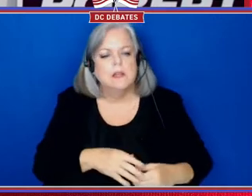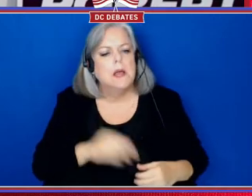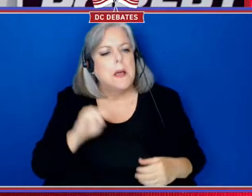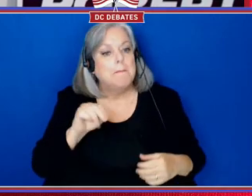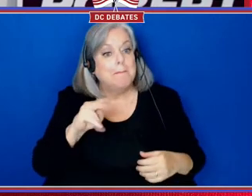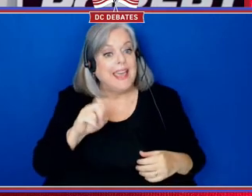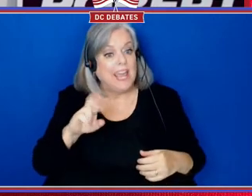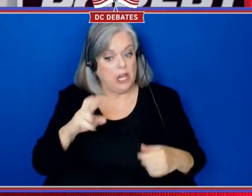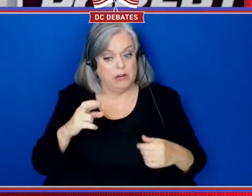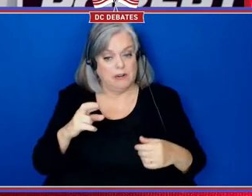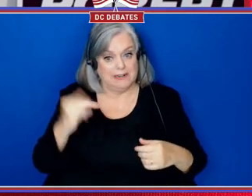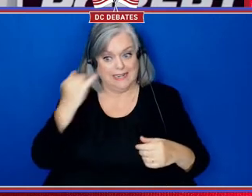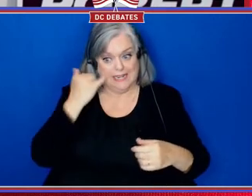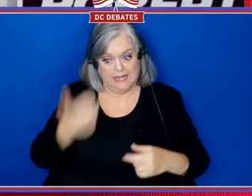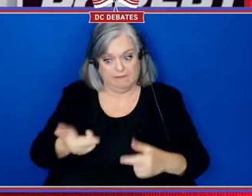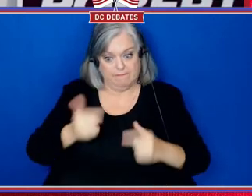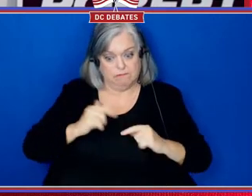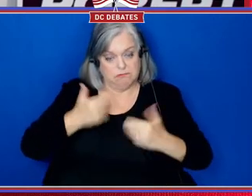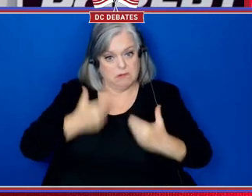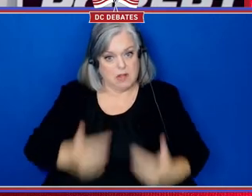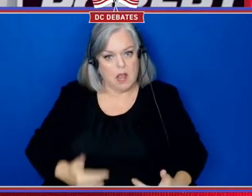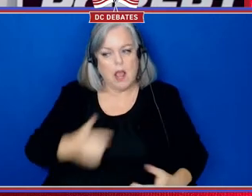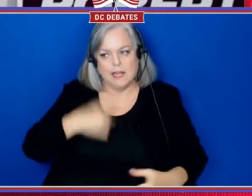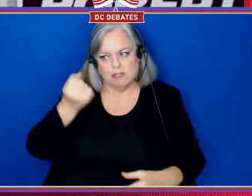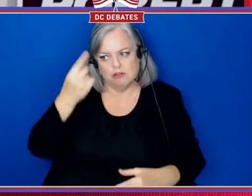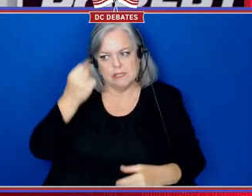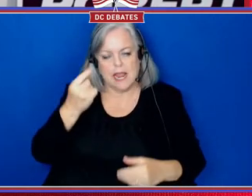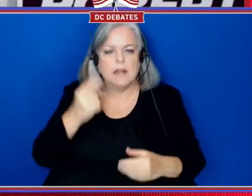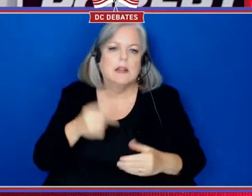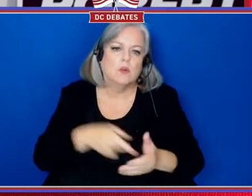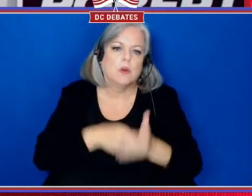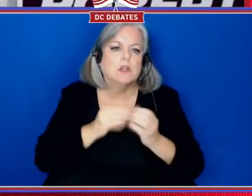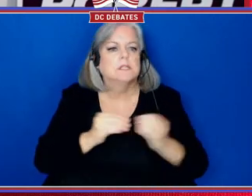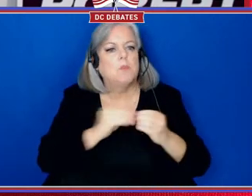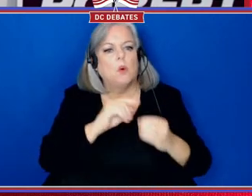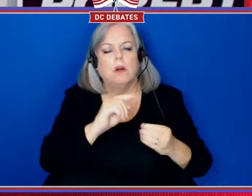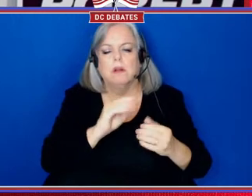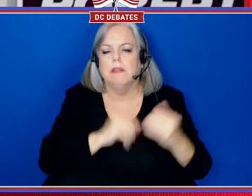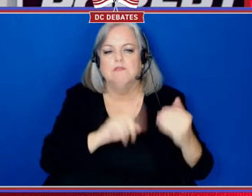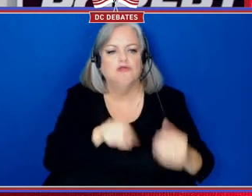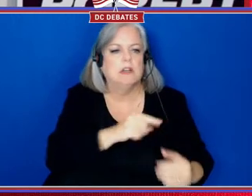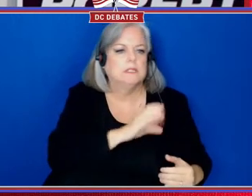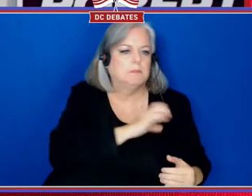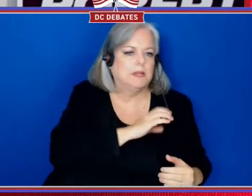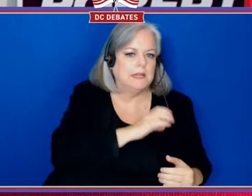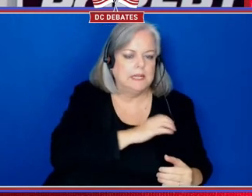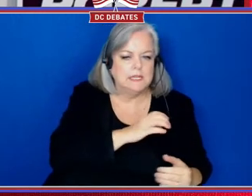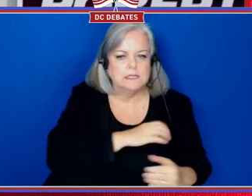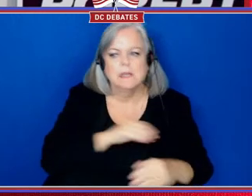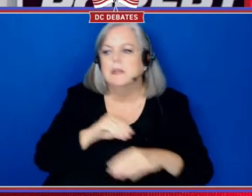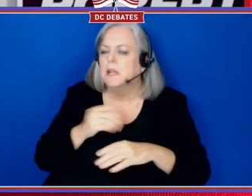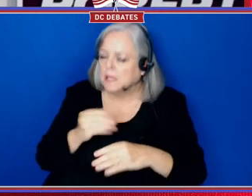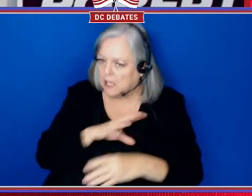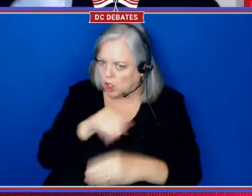just police. It requires mental health services. It requires counseling. It does require security in our school, but we have to